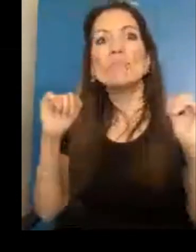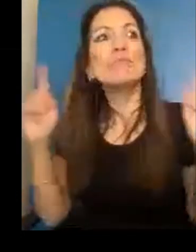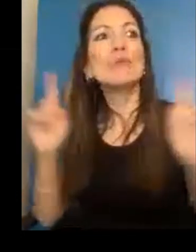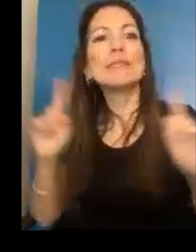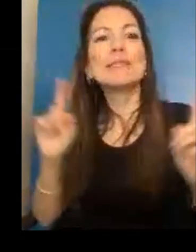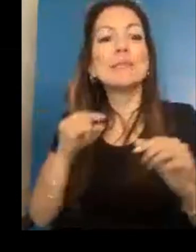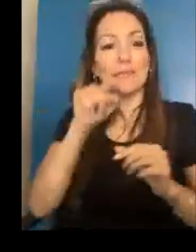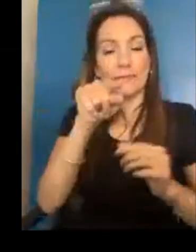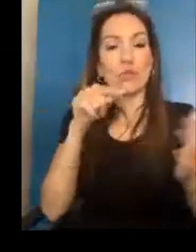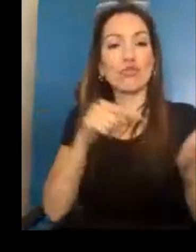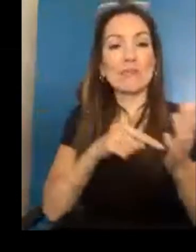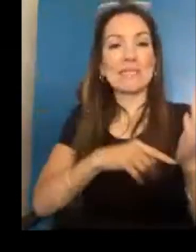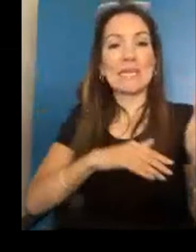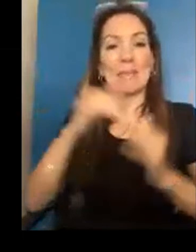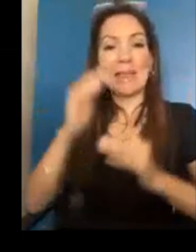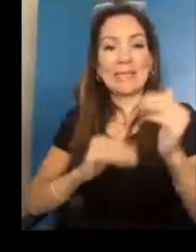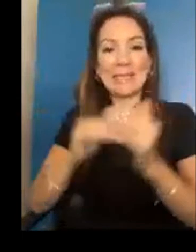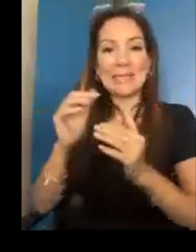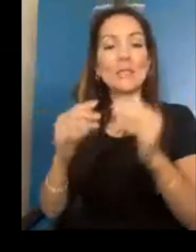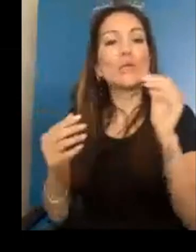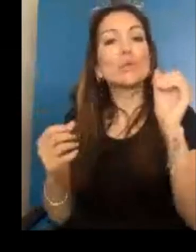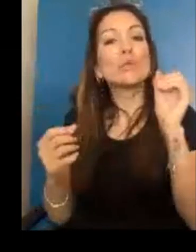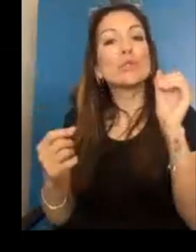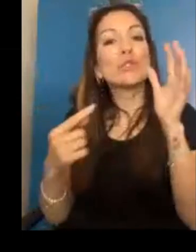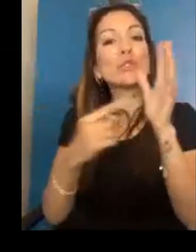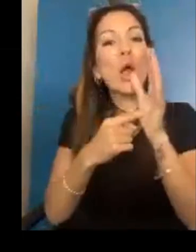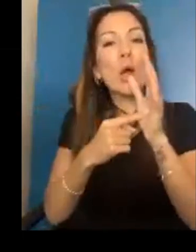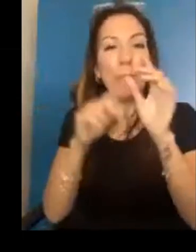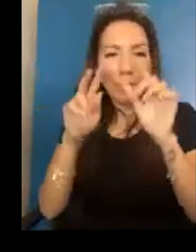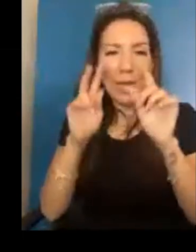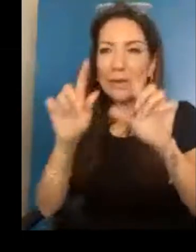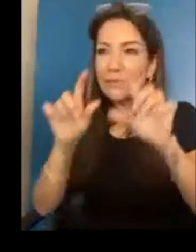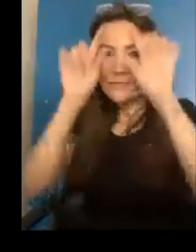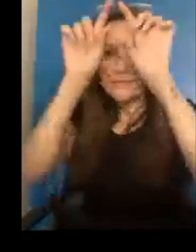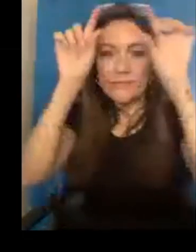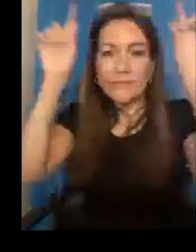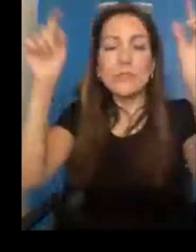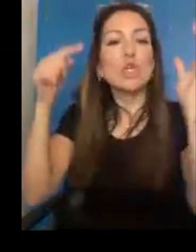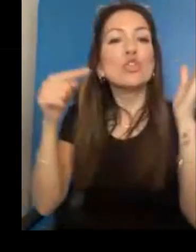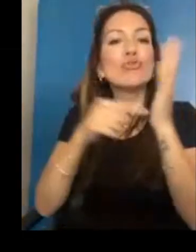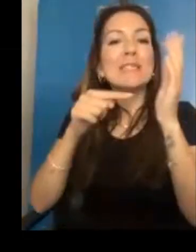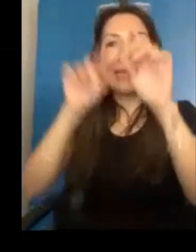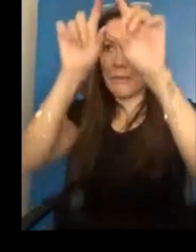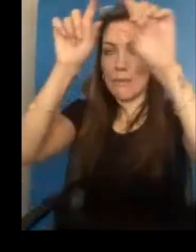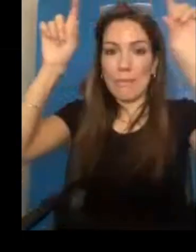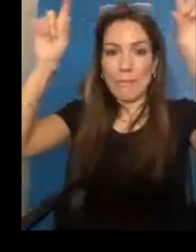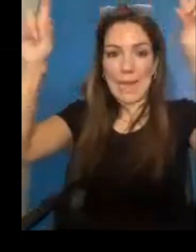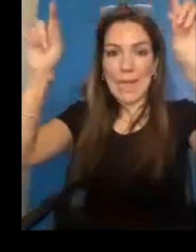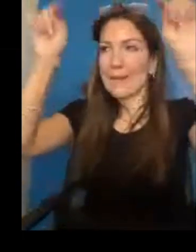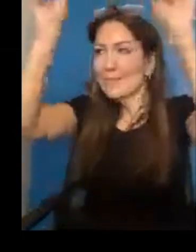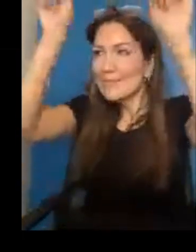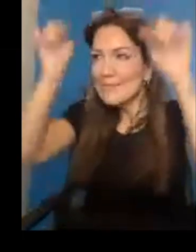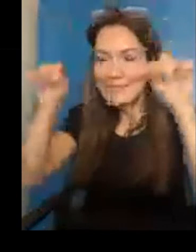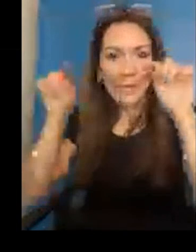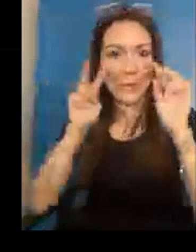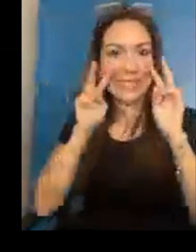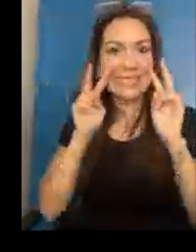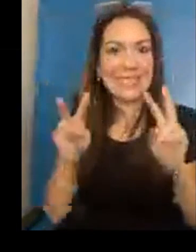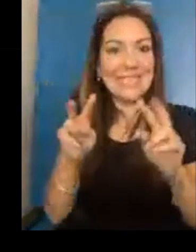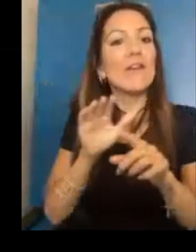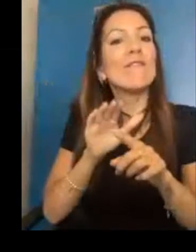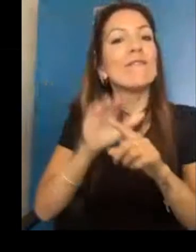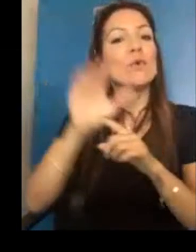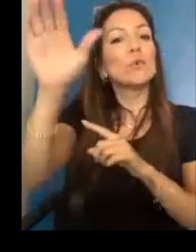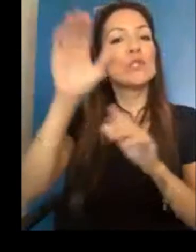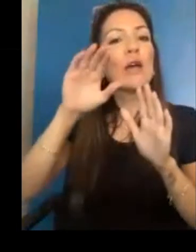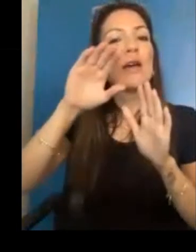building. So the top of this part of the slide, just underneath where the Trinity banner is, running alongside there, which you'll see in one of the future slides,